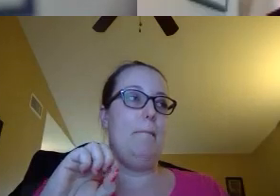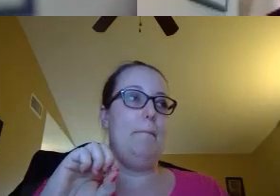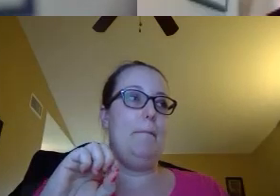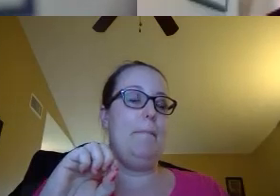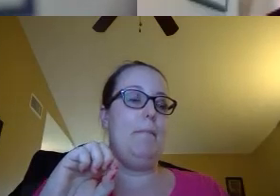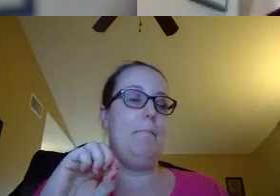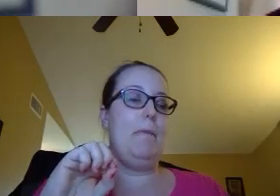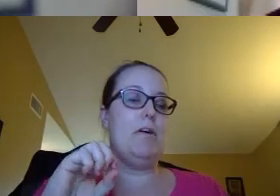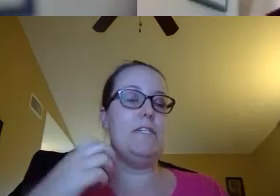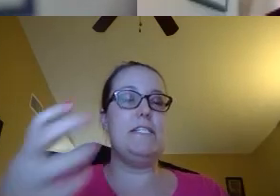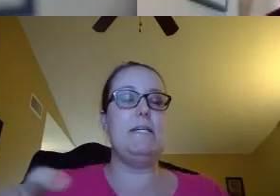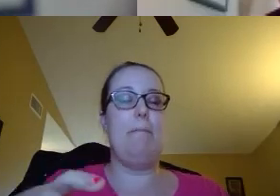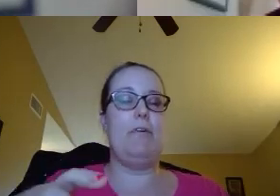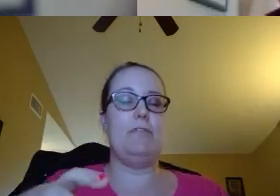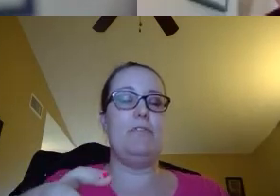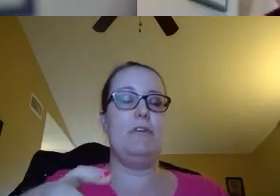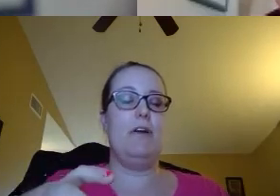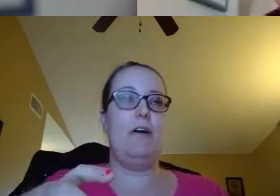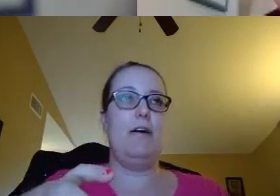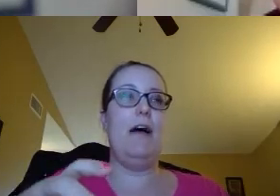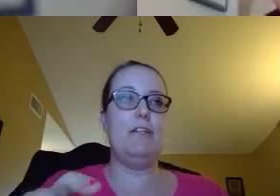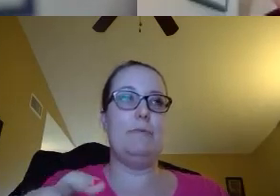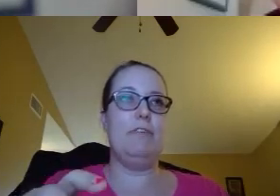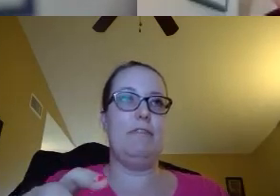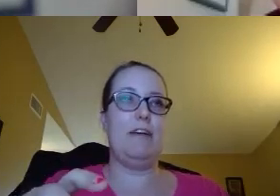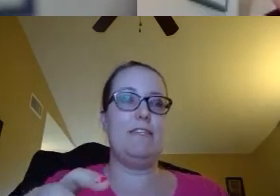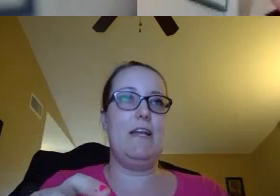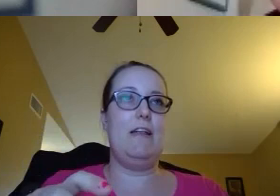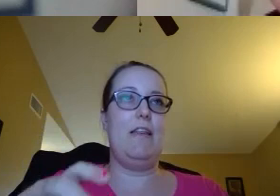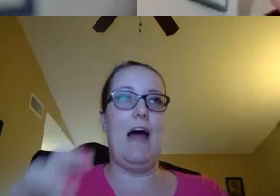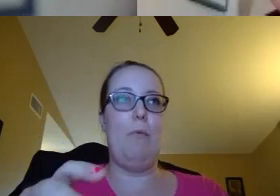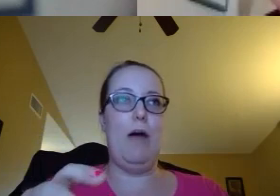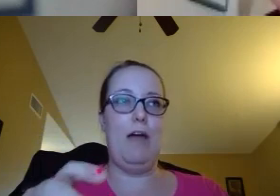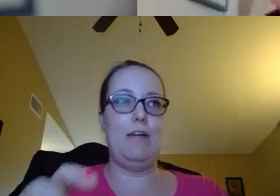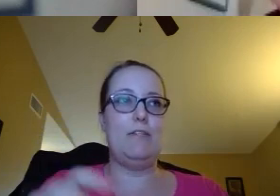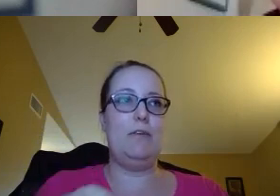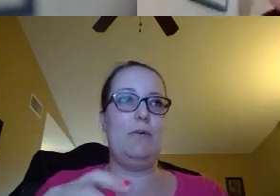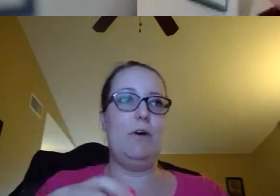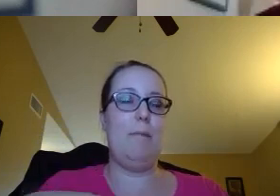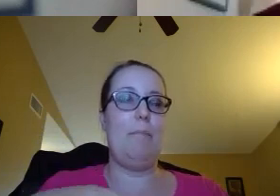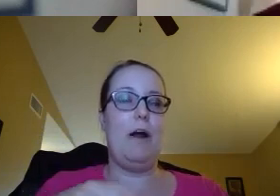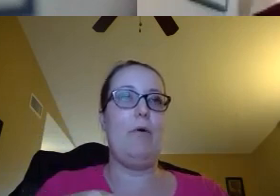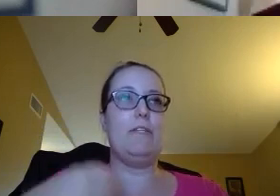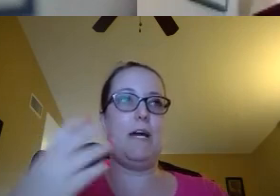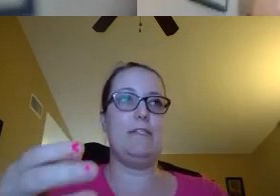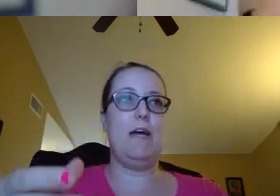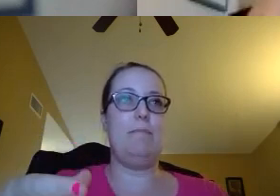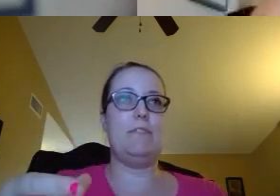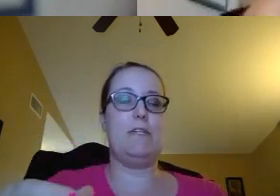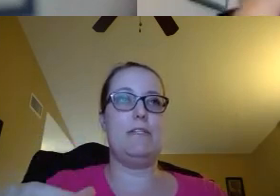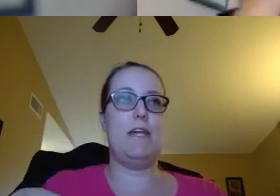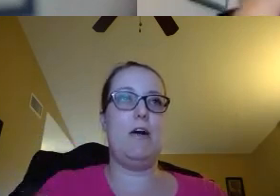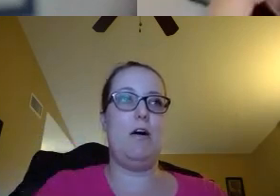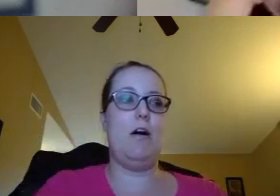our DDD members eligible for the vaccine that way, to prioritize